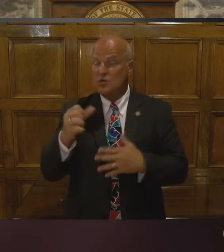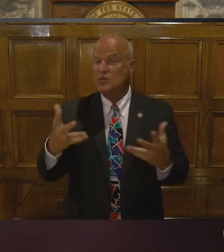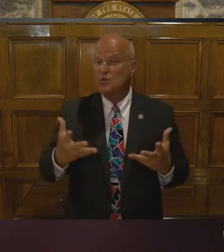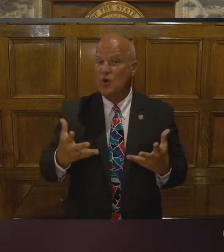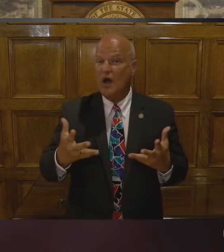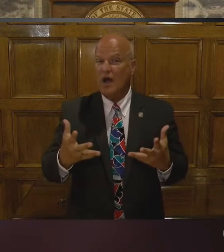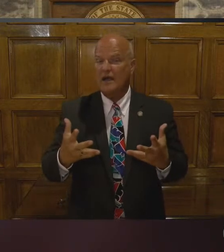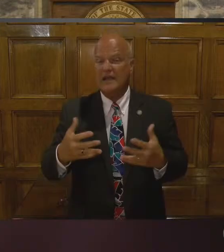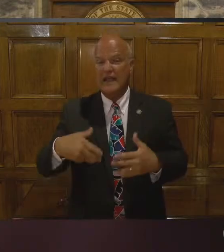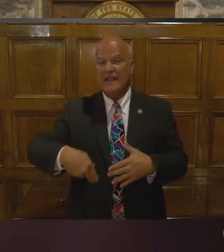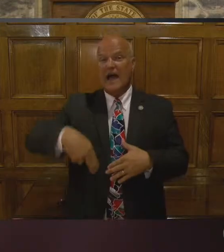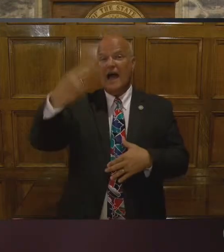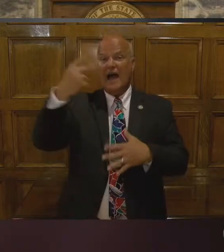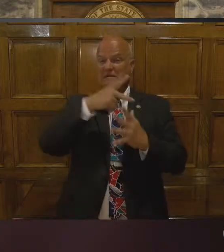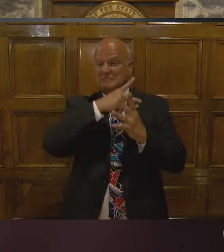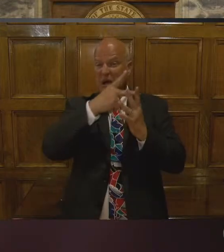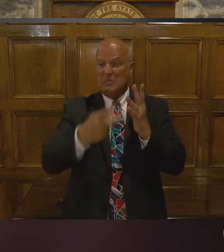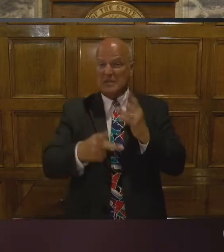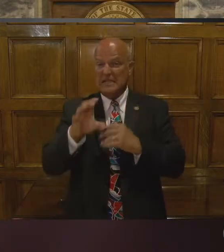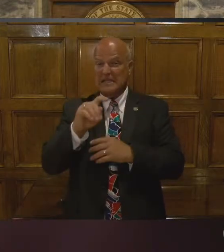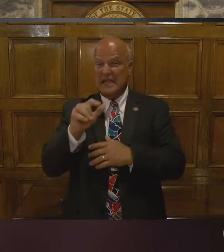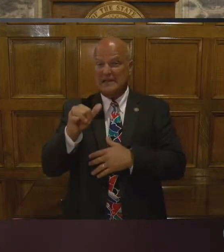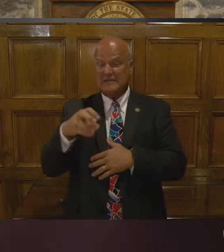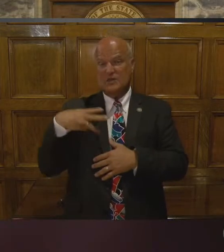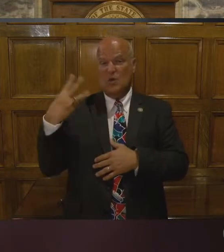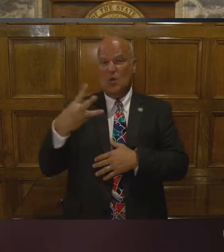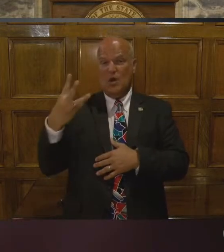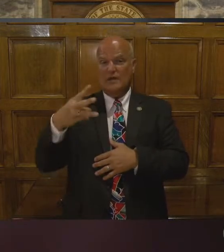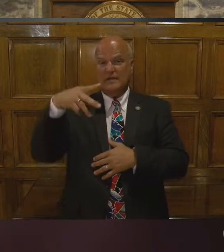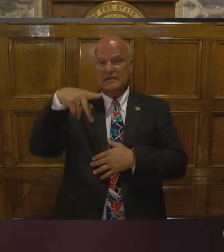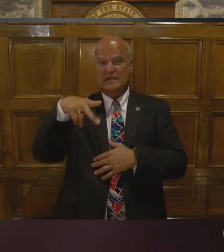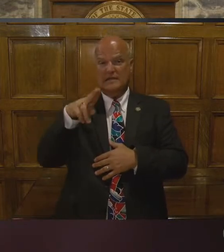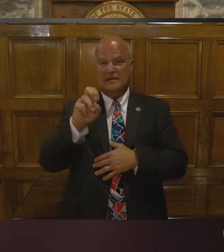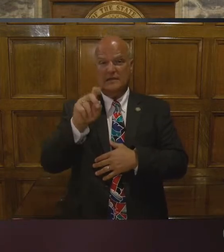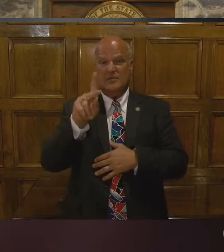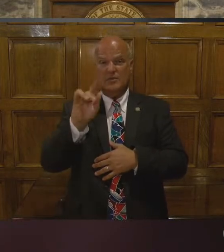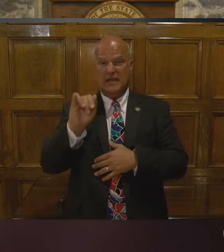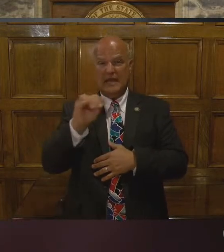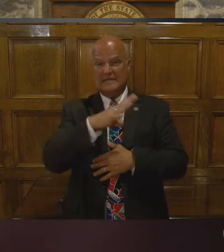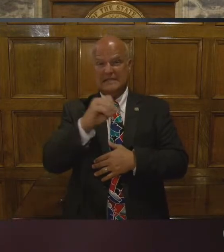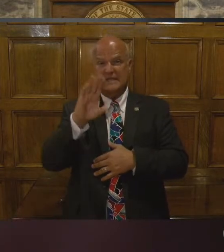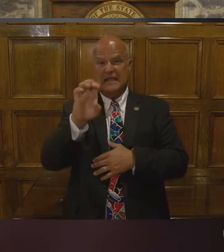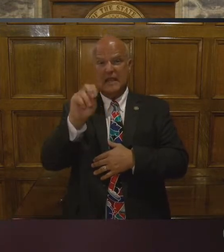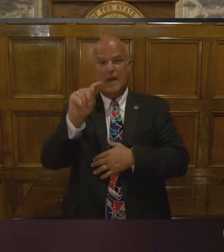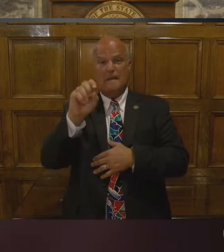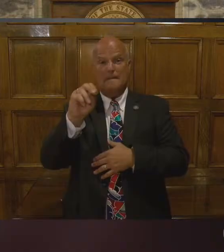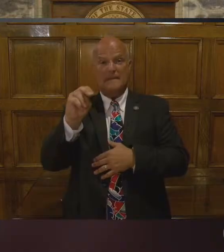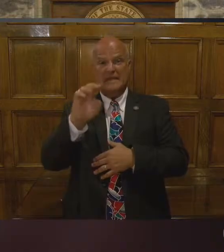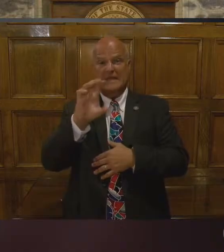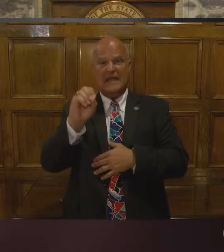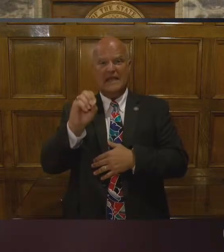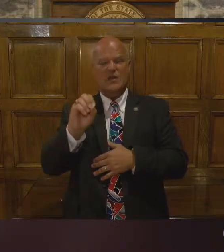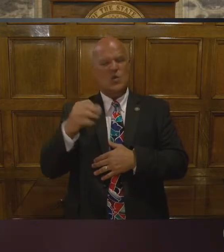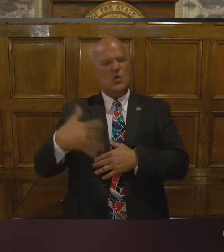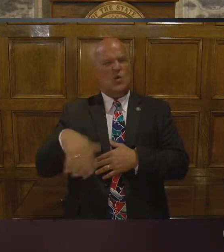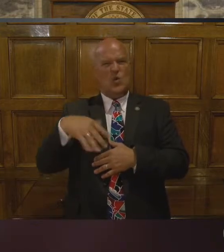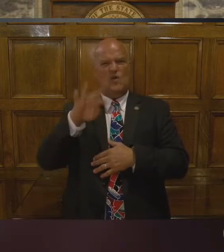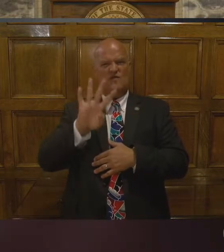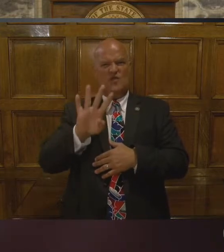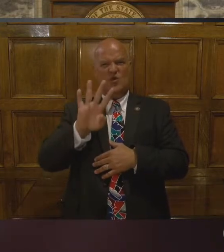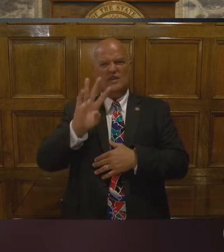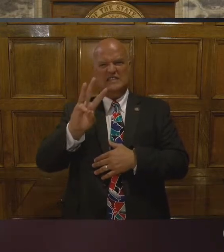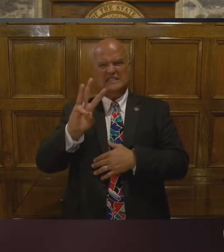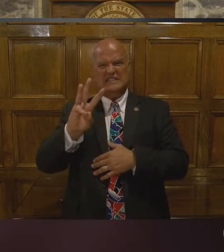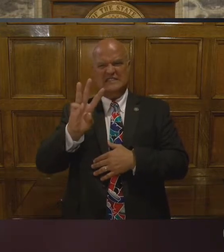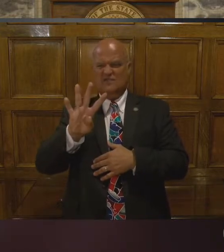is in our high population counties, Washington, Pulaski, and Benton, they're above 46% to